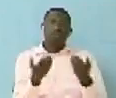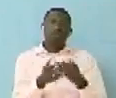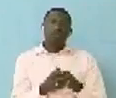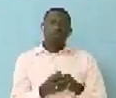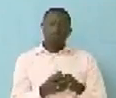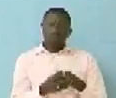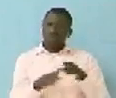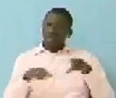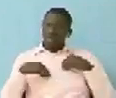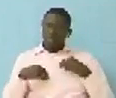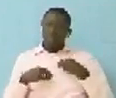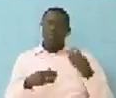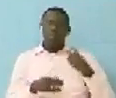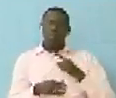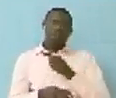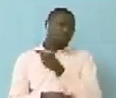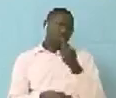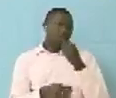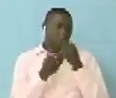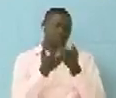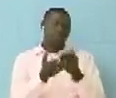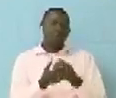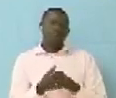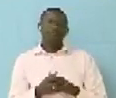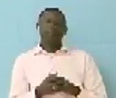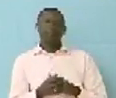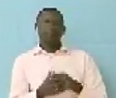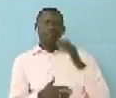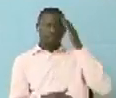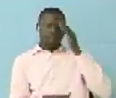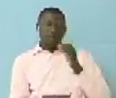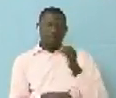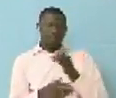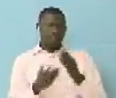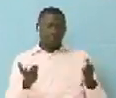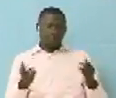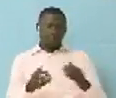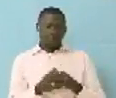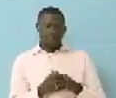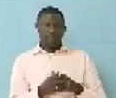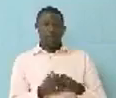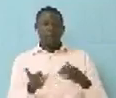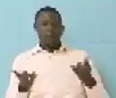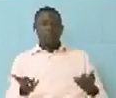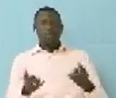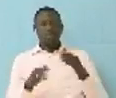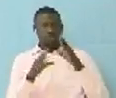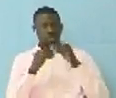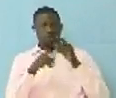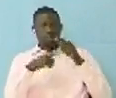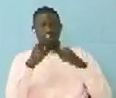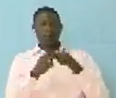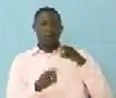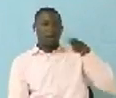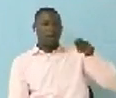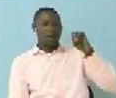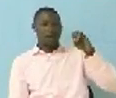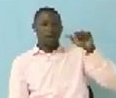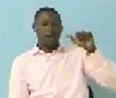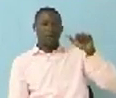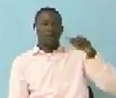Take their version. Thank you very much. Now let's talk about the NIA personnel who were